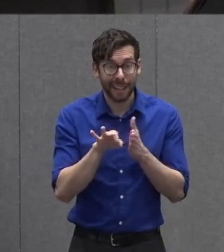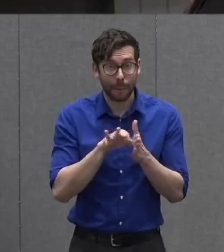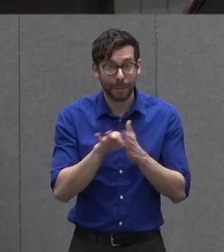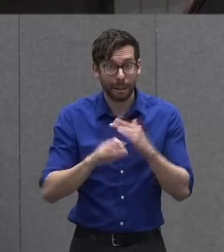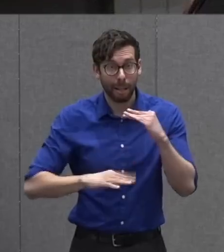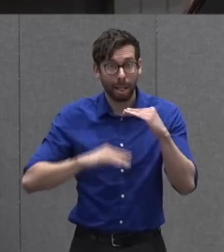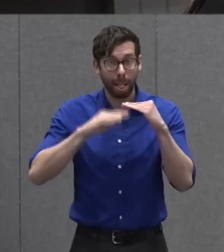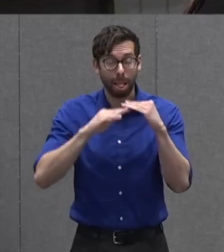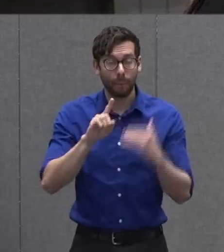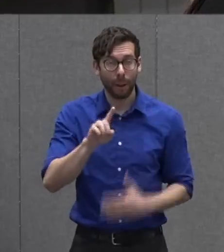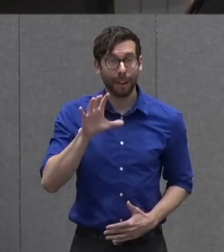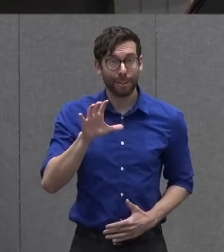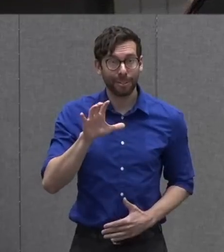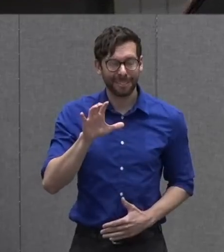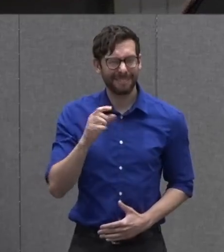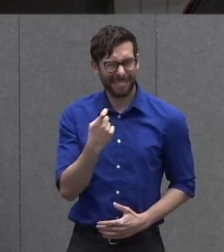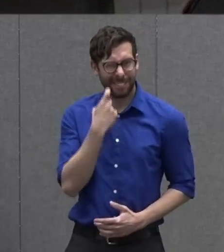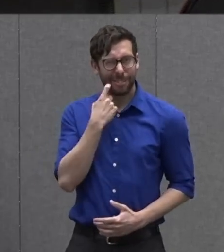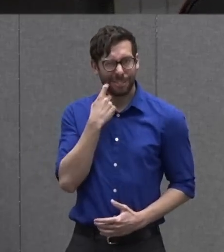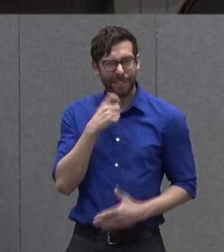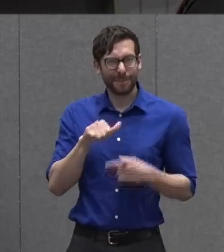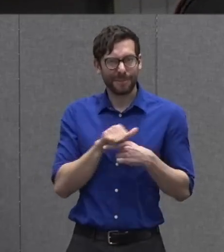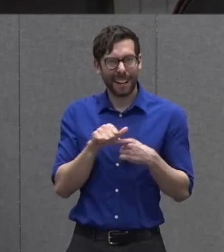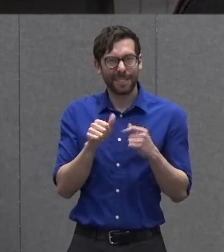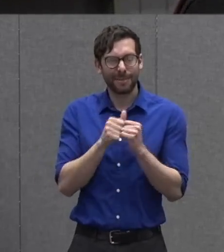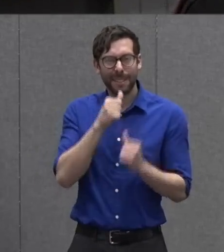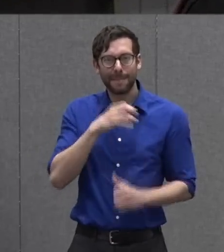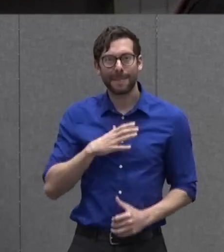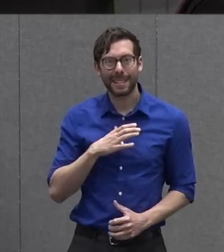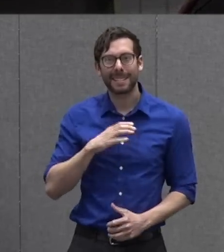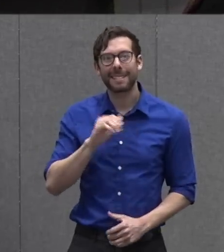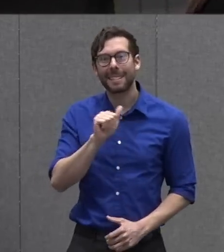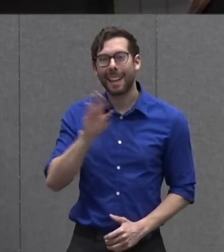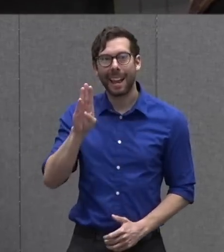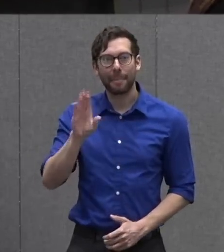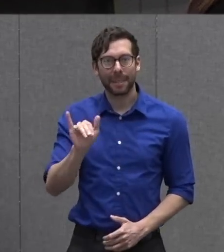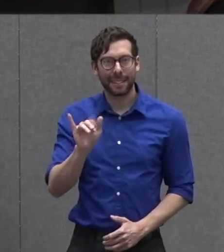So you're ready to hear about 100 hungry ants.